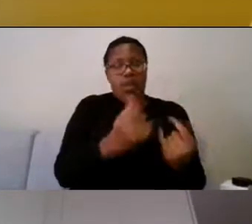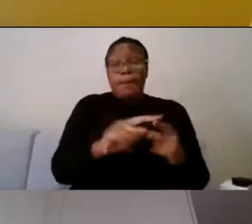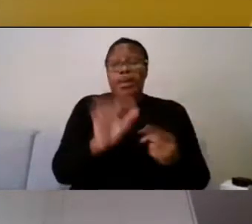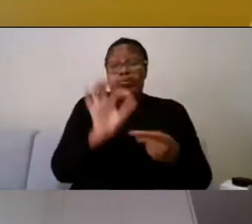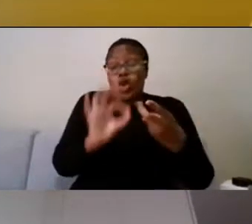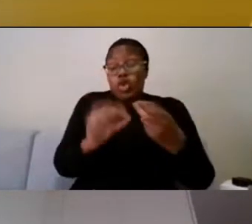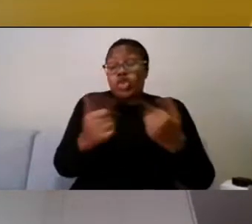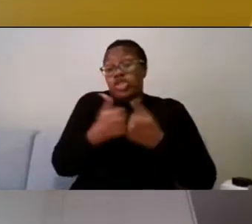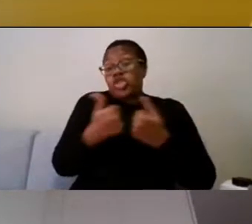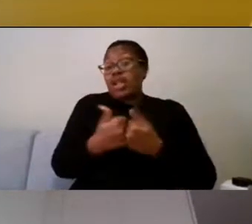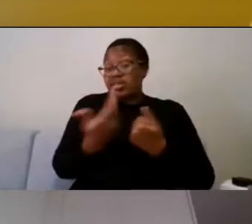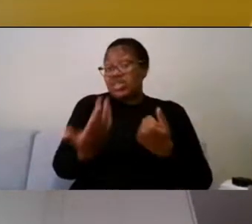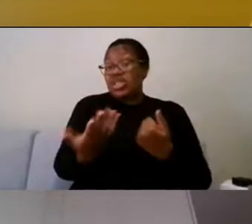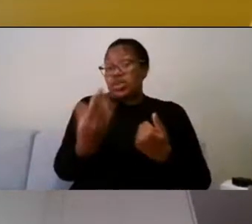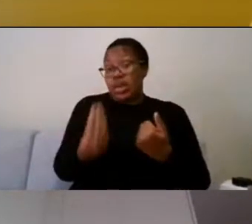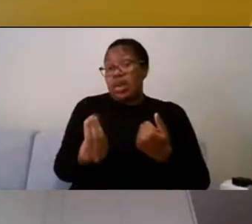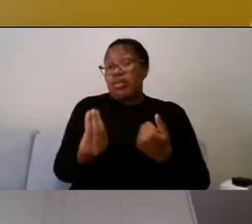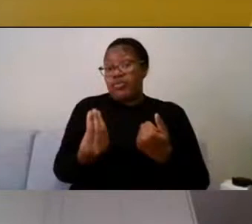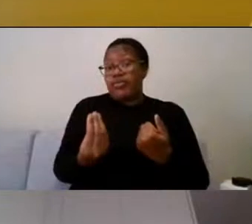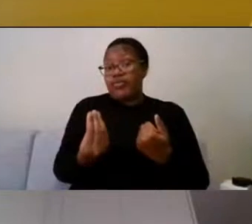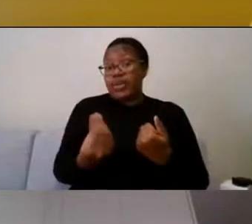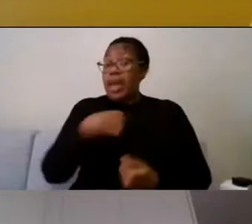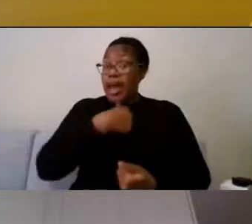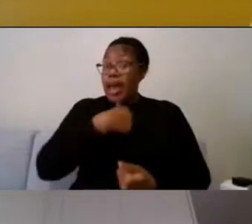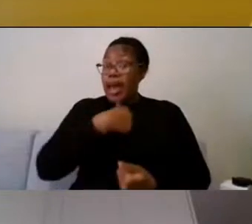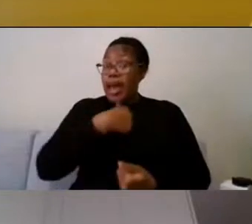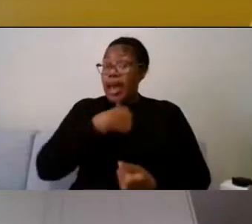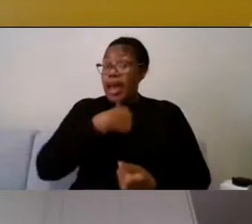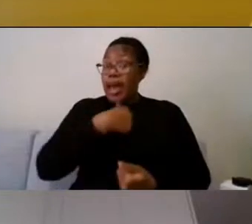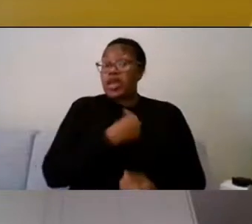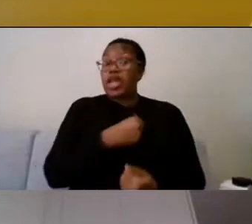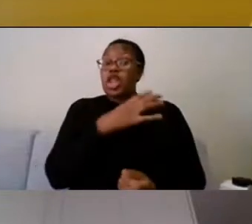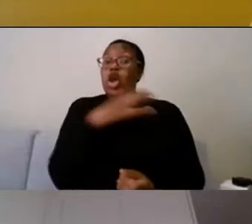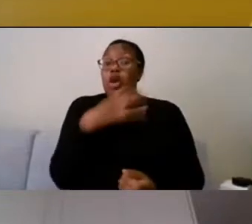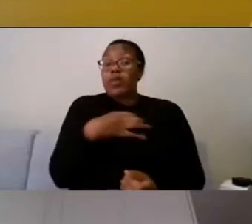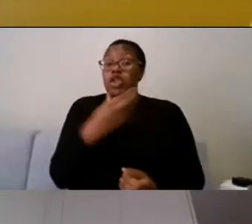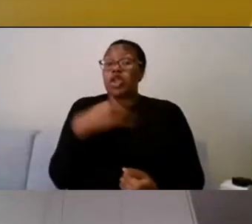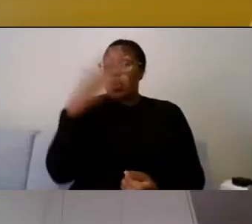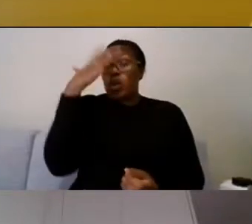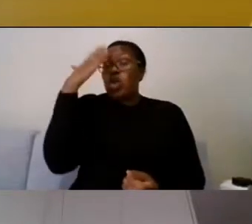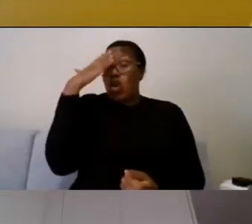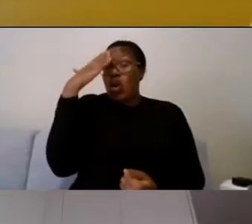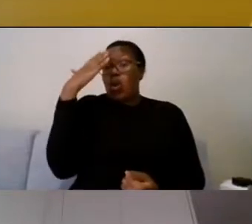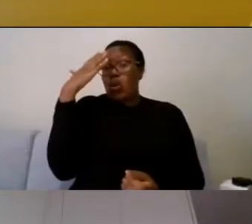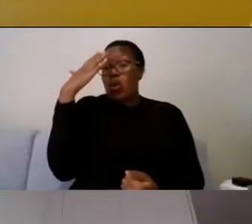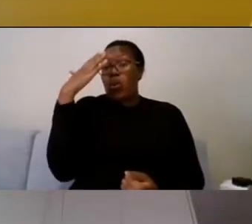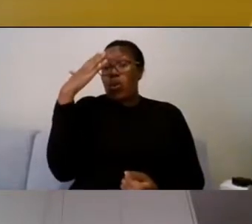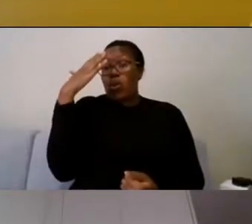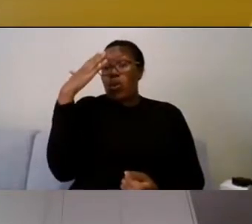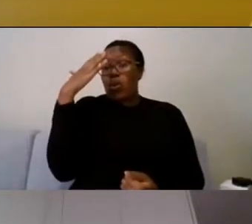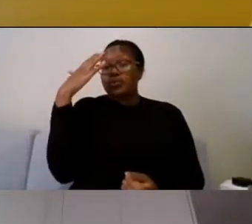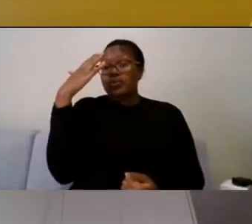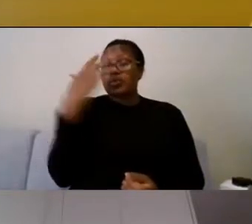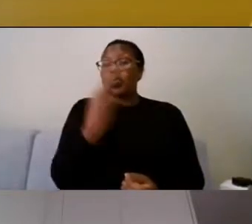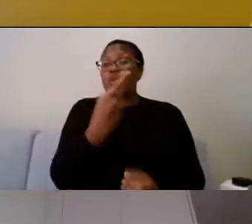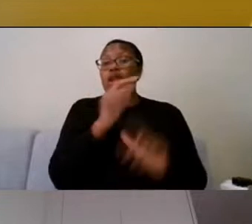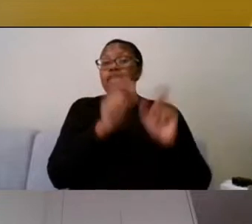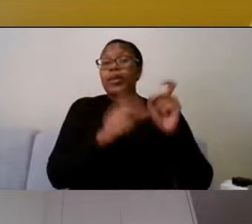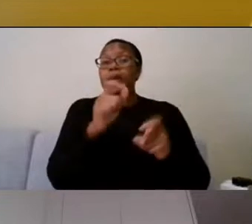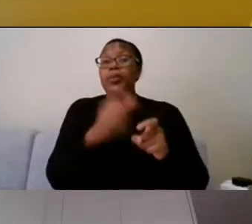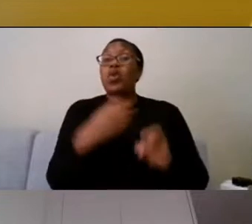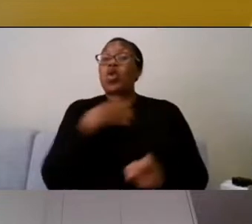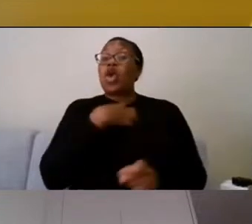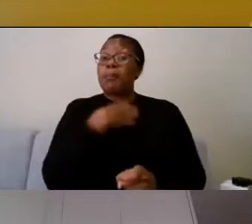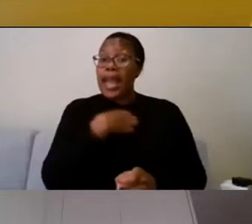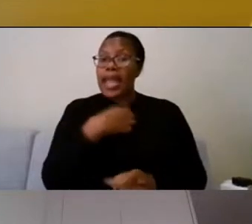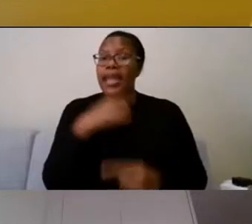challenge is and I myself and the commission know this, are one of the people who complain a lot about how long